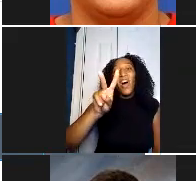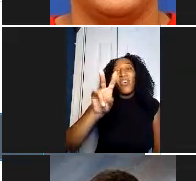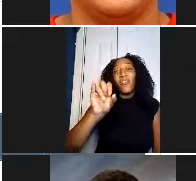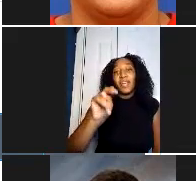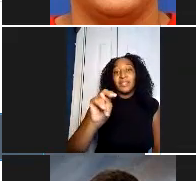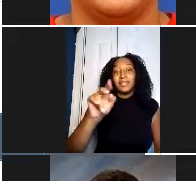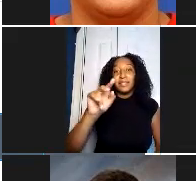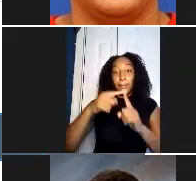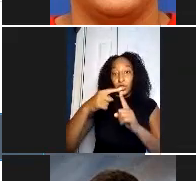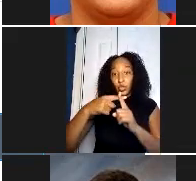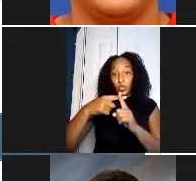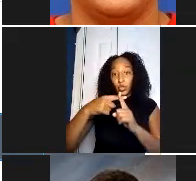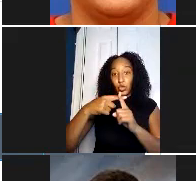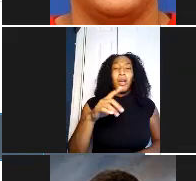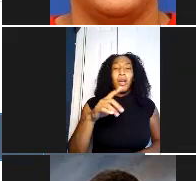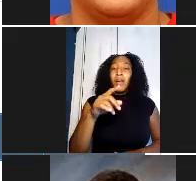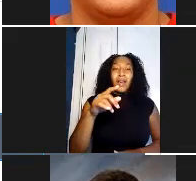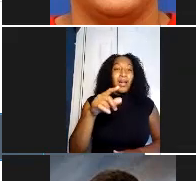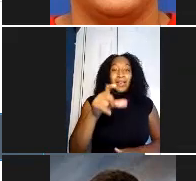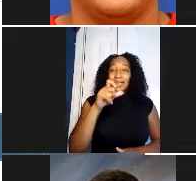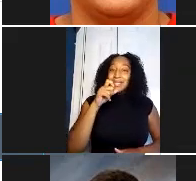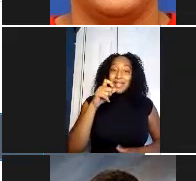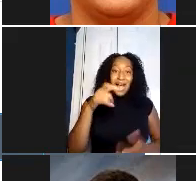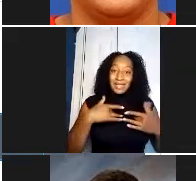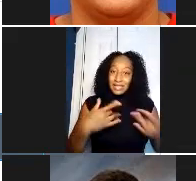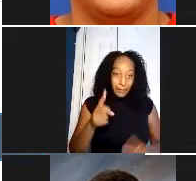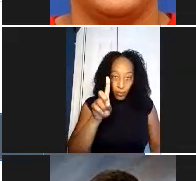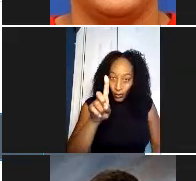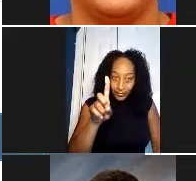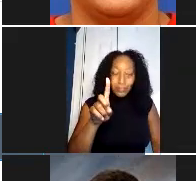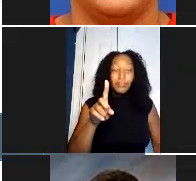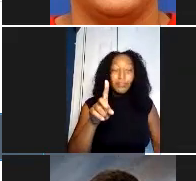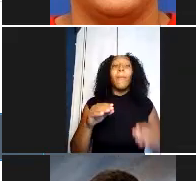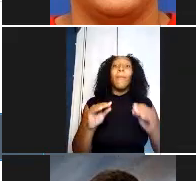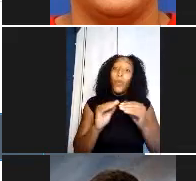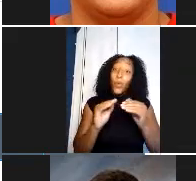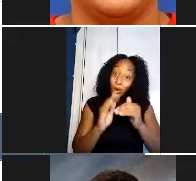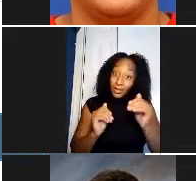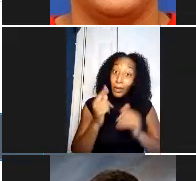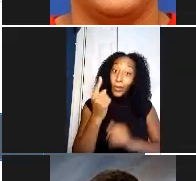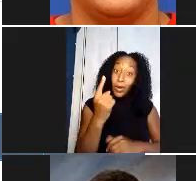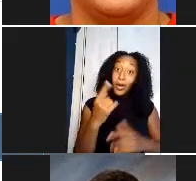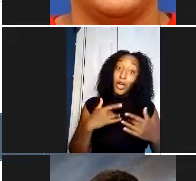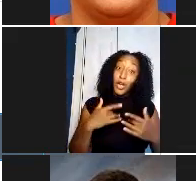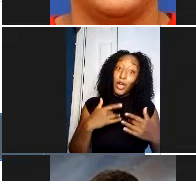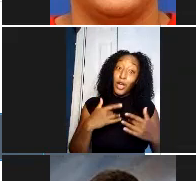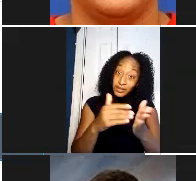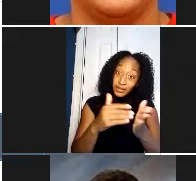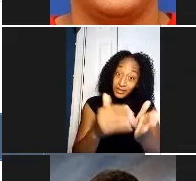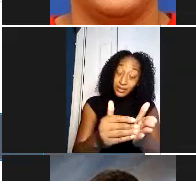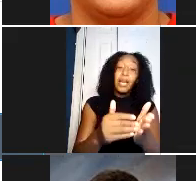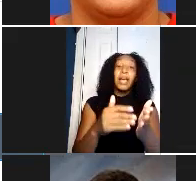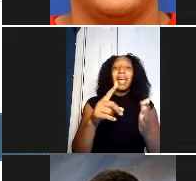many times we measure more than one, and many times we measure less than one.